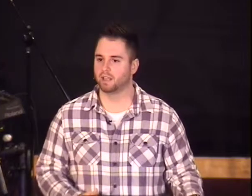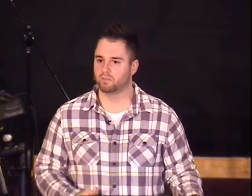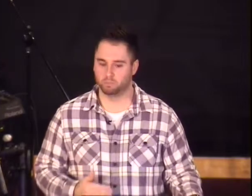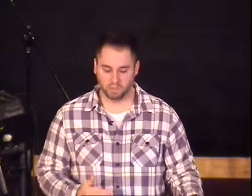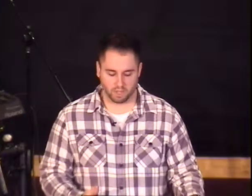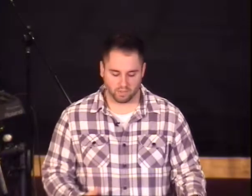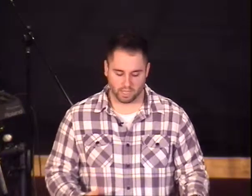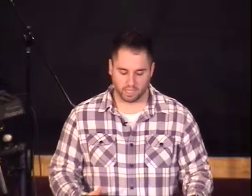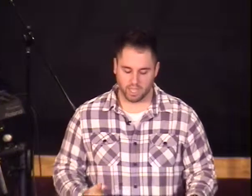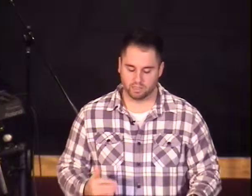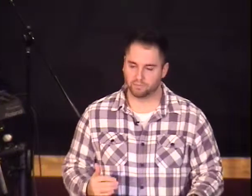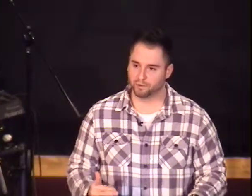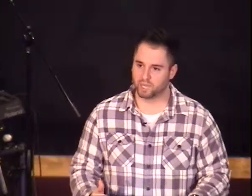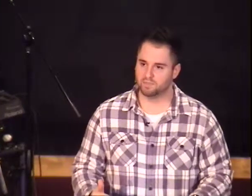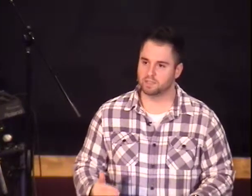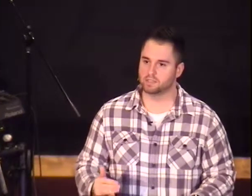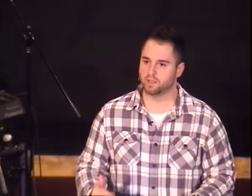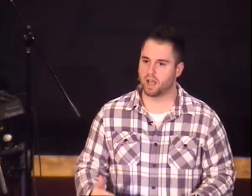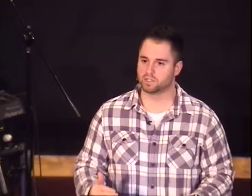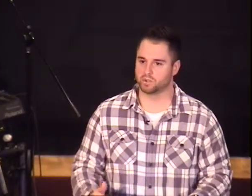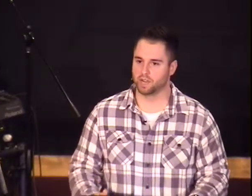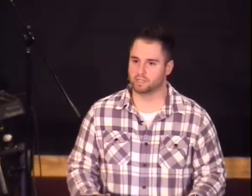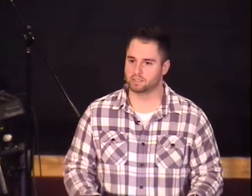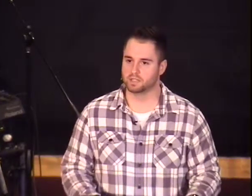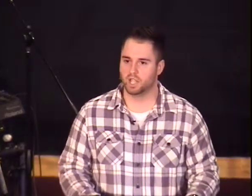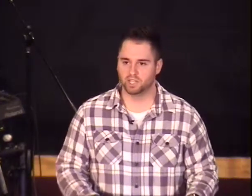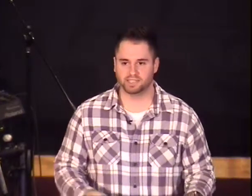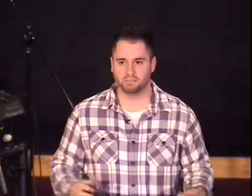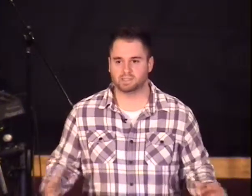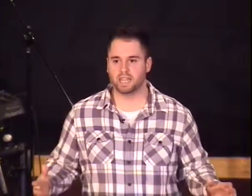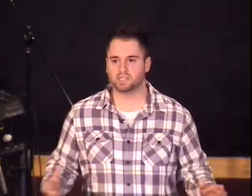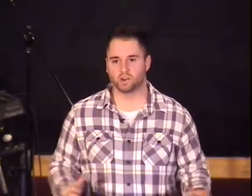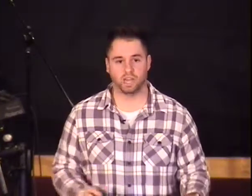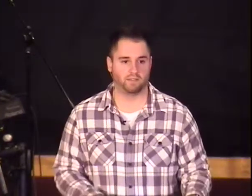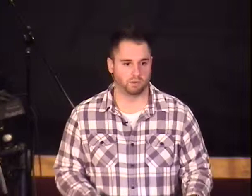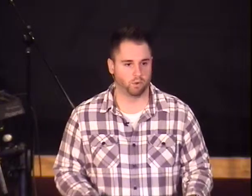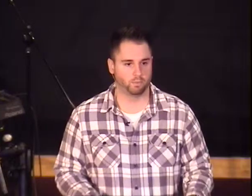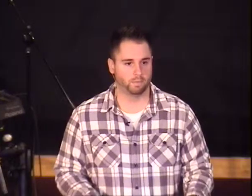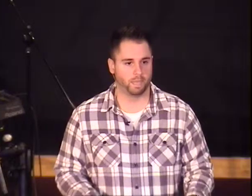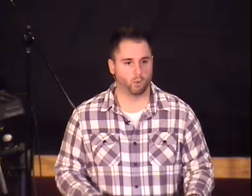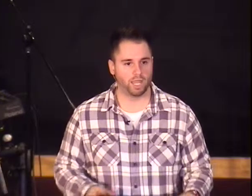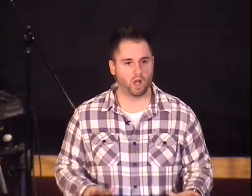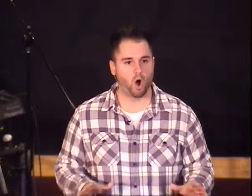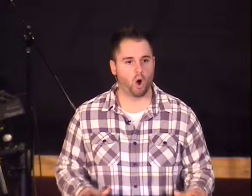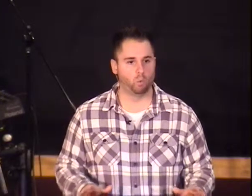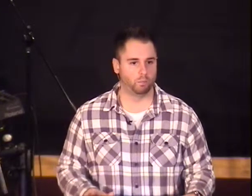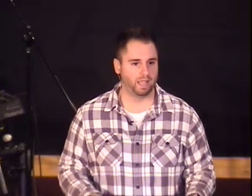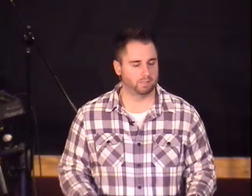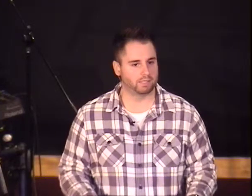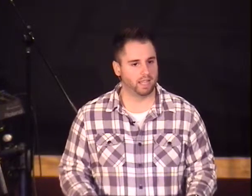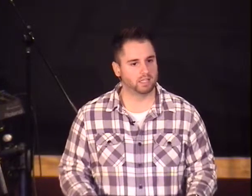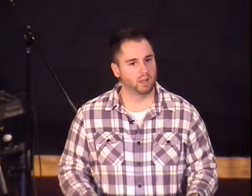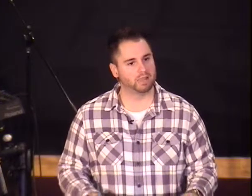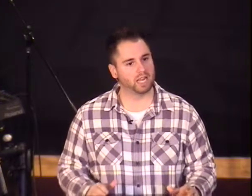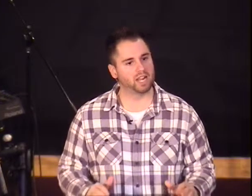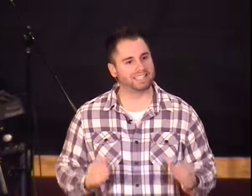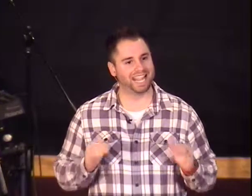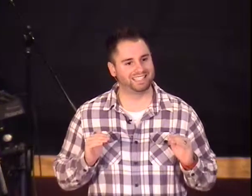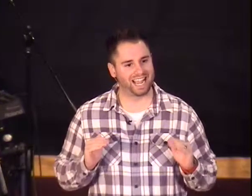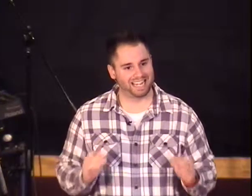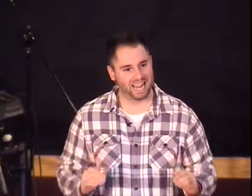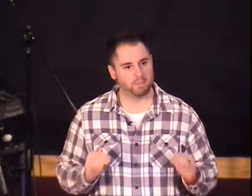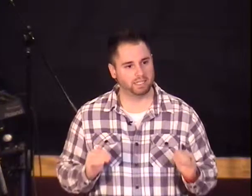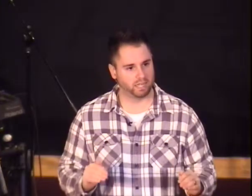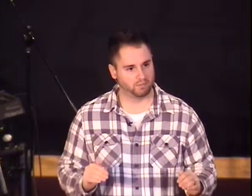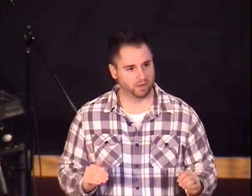back from living in the forgiveness of God's grace? You see, mistakes are inevitable. We all will make mistakes, but there is